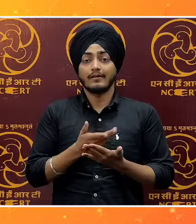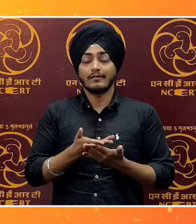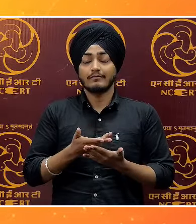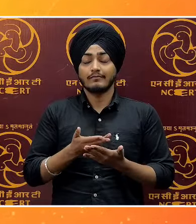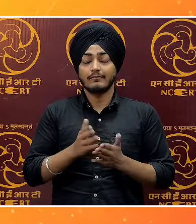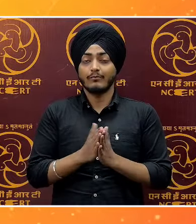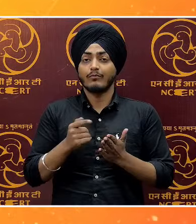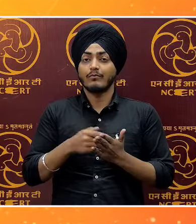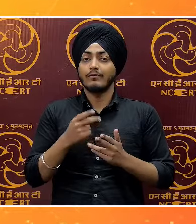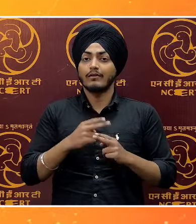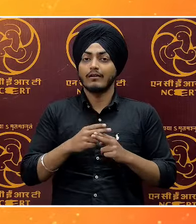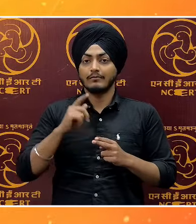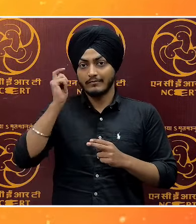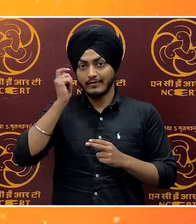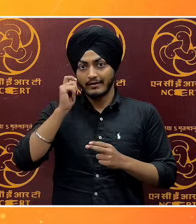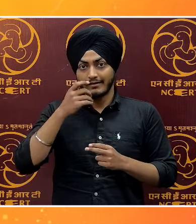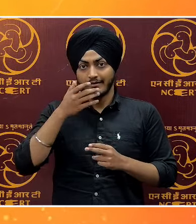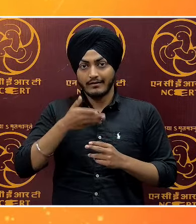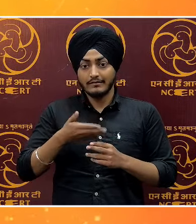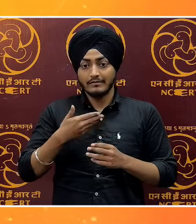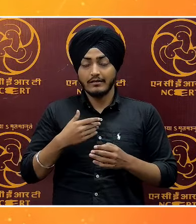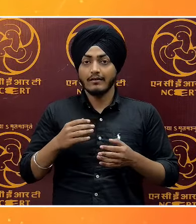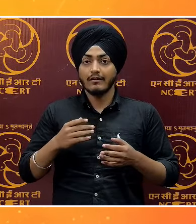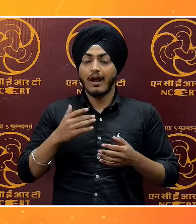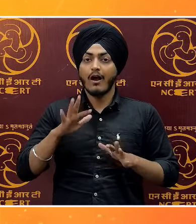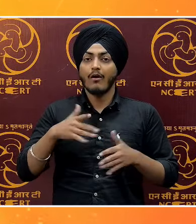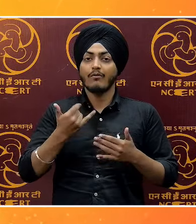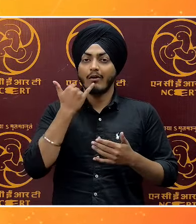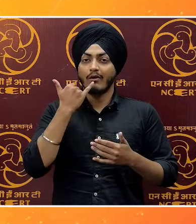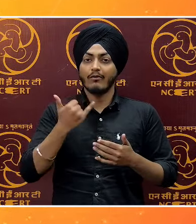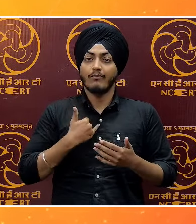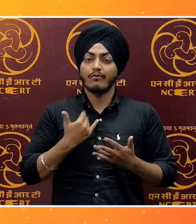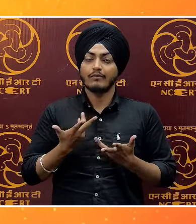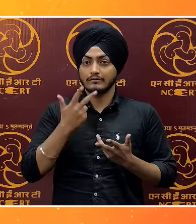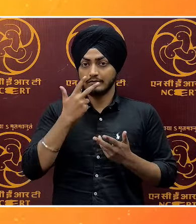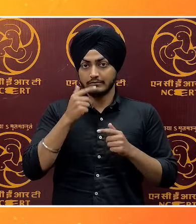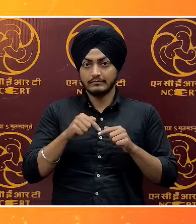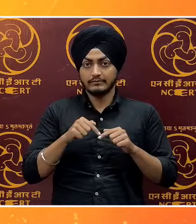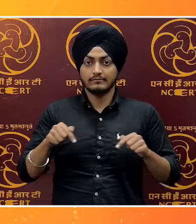feel free to get in touch with us. Our phone number is